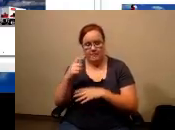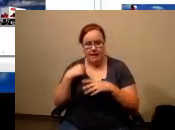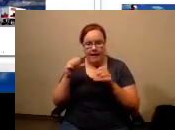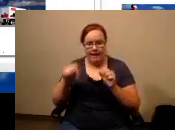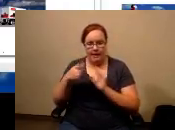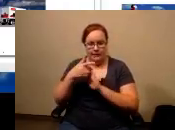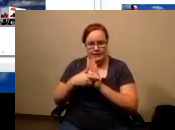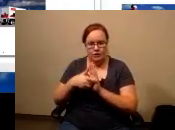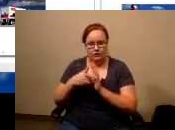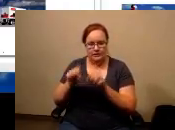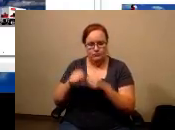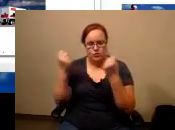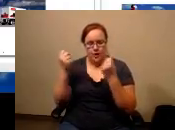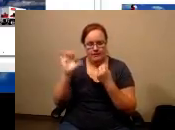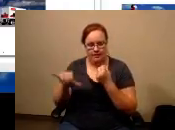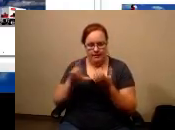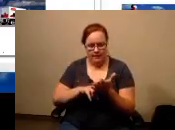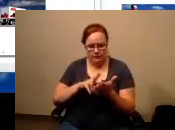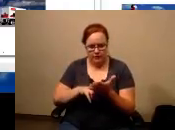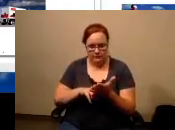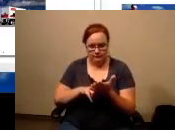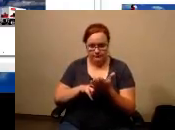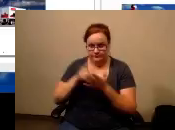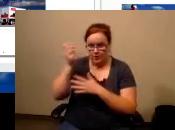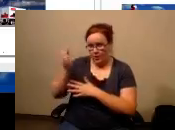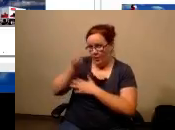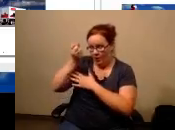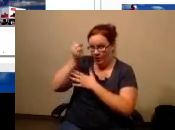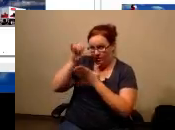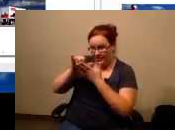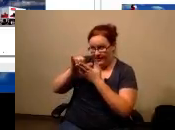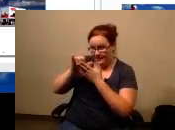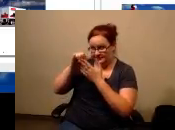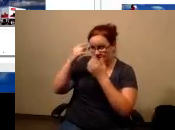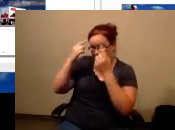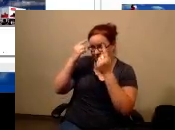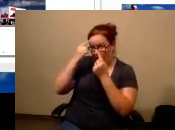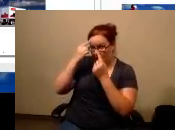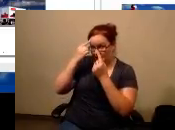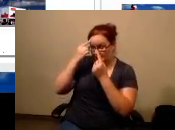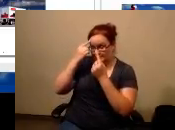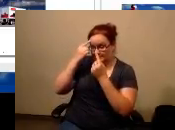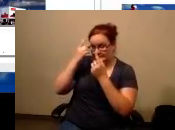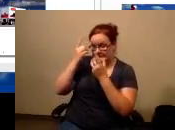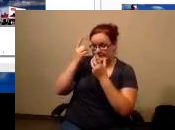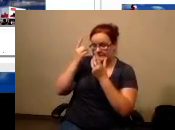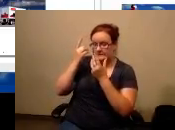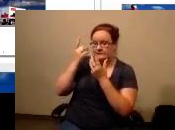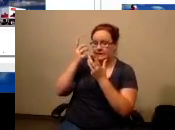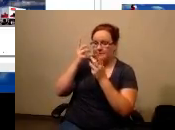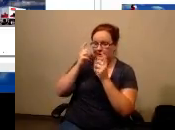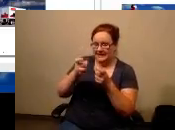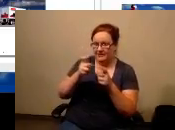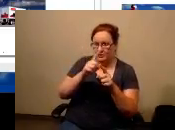legally? Hold that thought until we get to the technical stuff. But I want to give you a